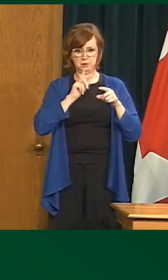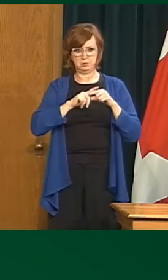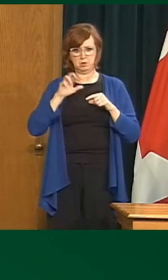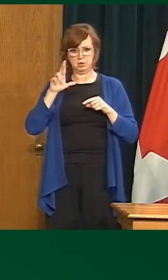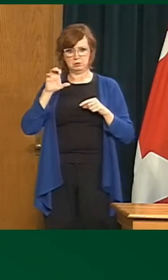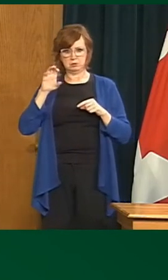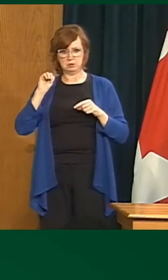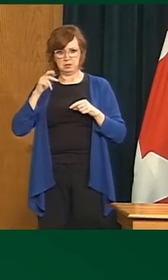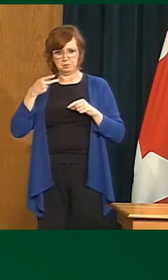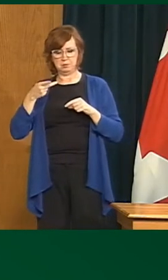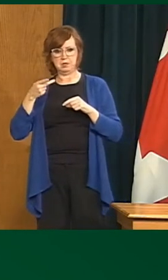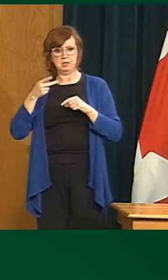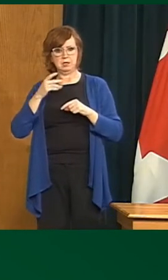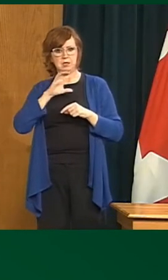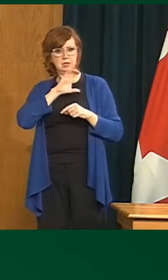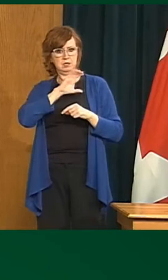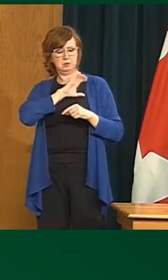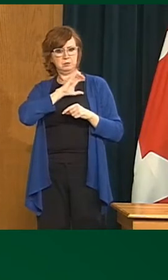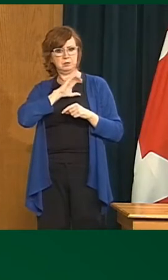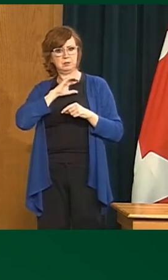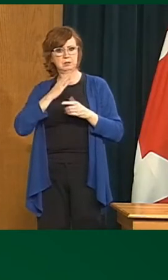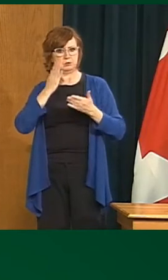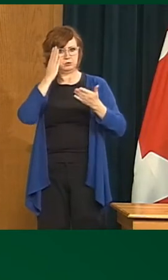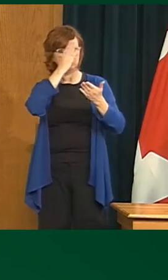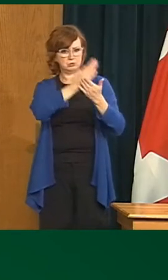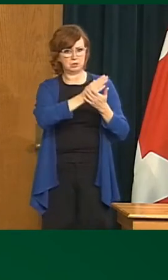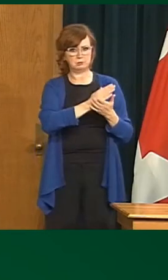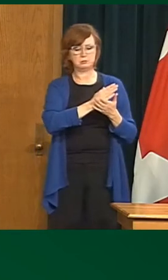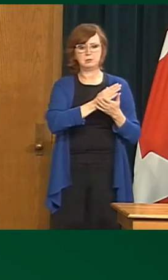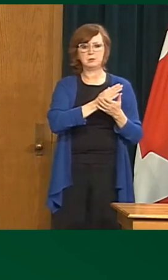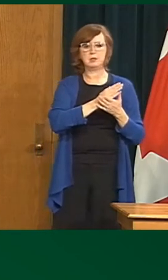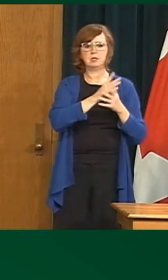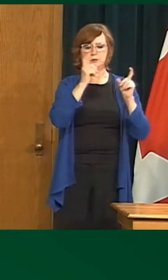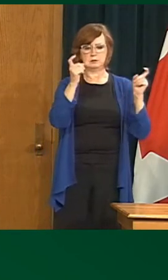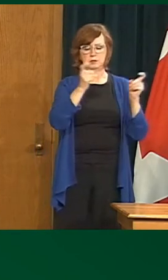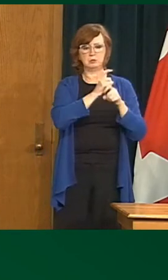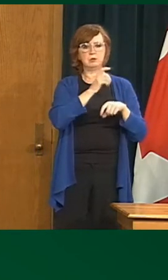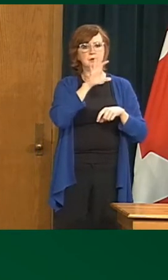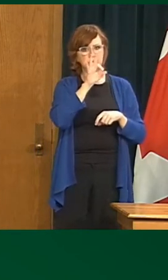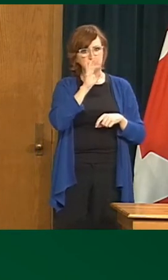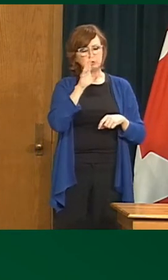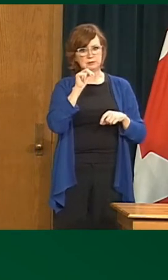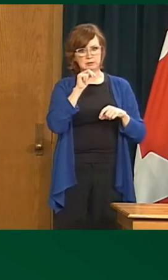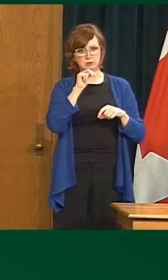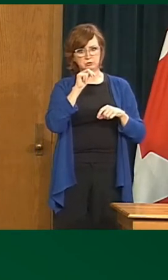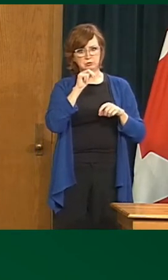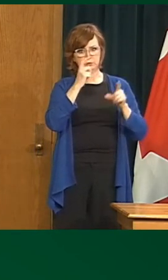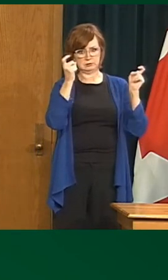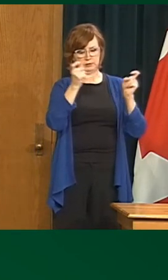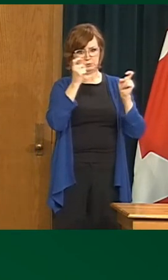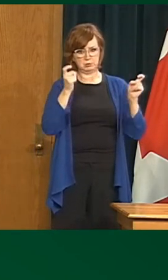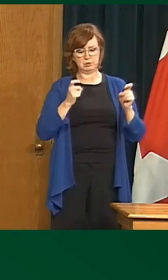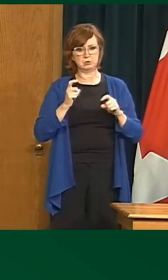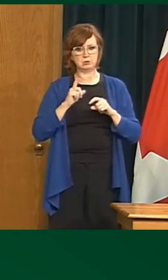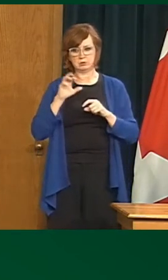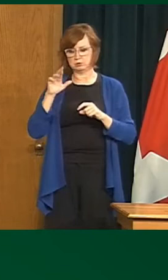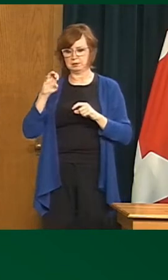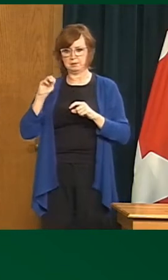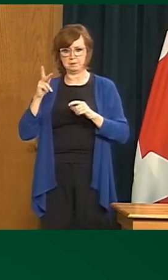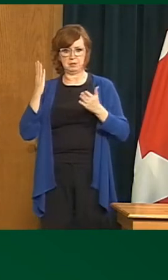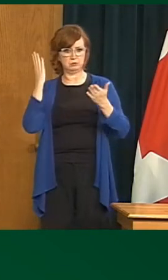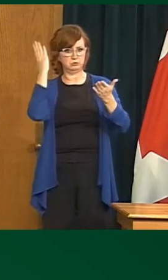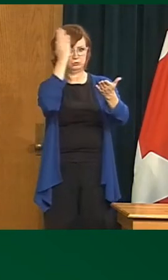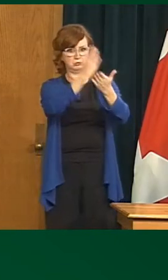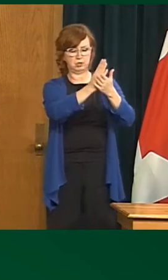traditional Indigenous ceremony from happening on First Nations territory. We know that there is a 10-person limit on gatherings in